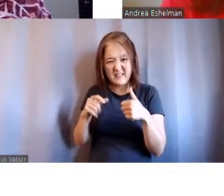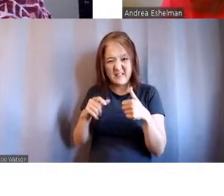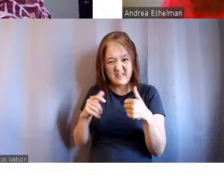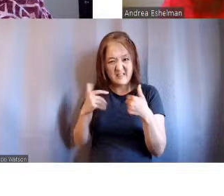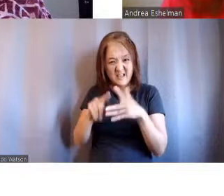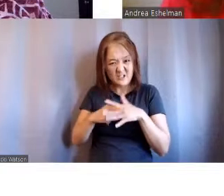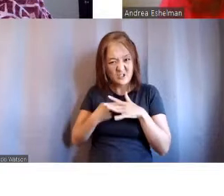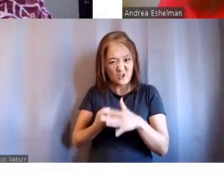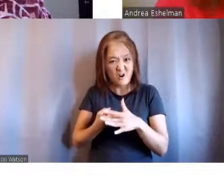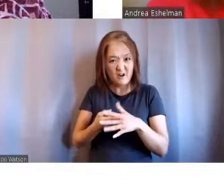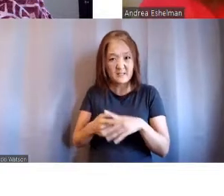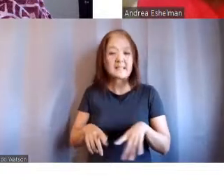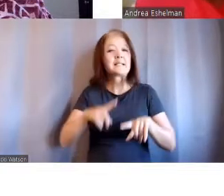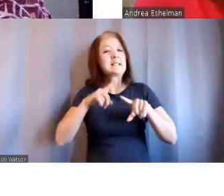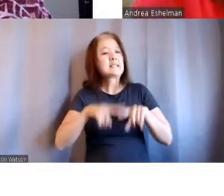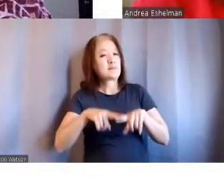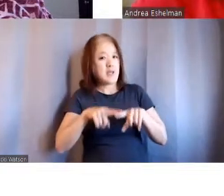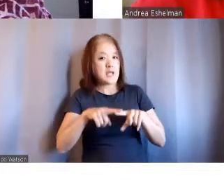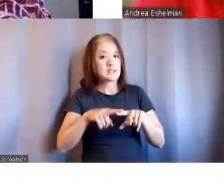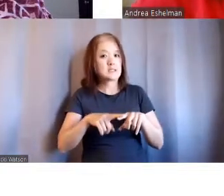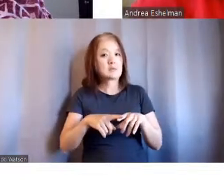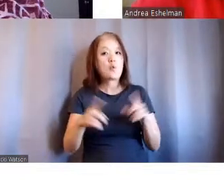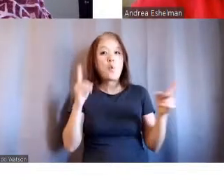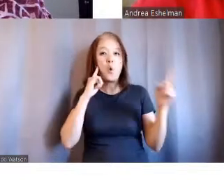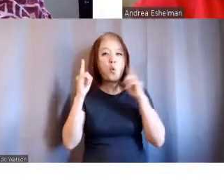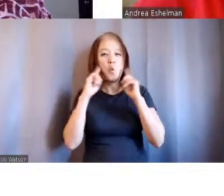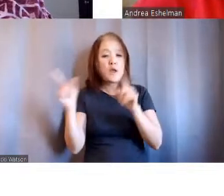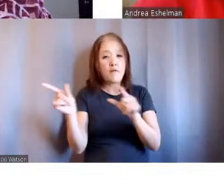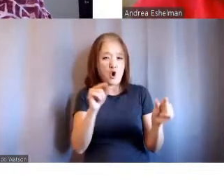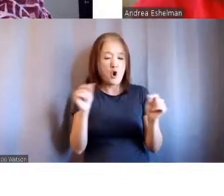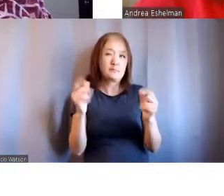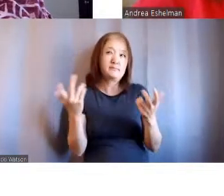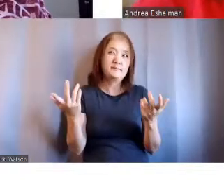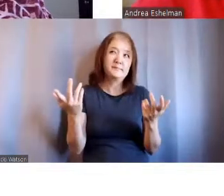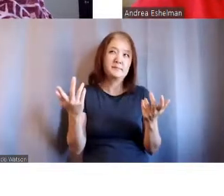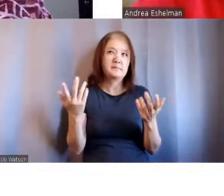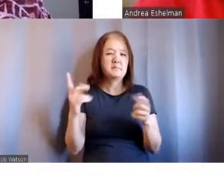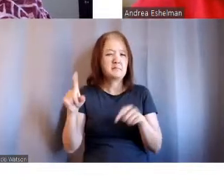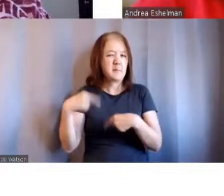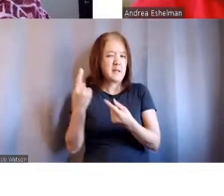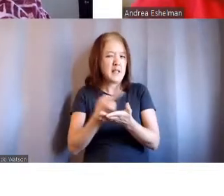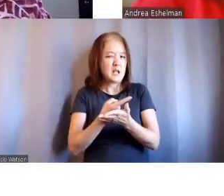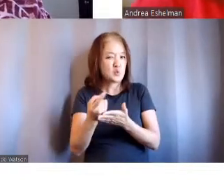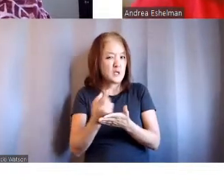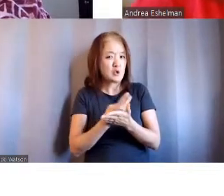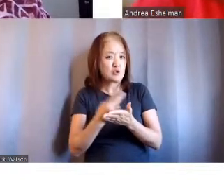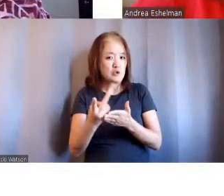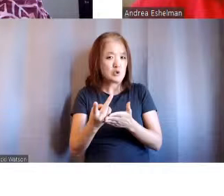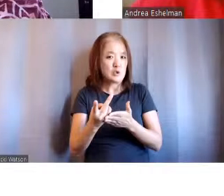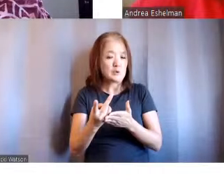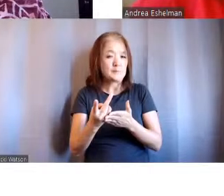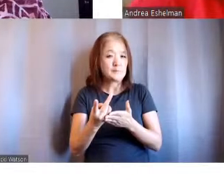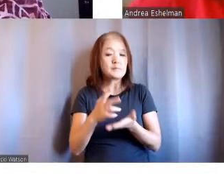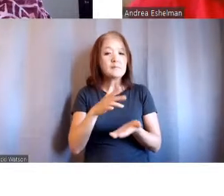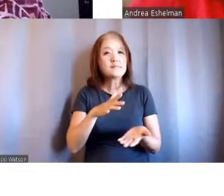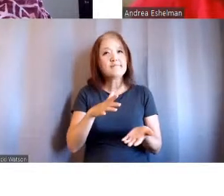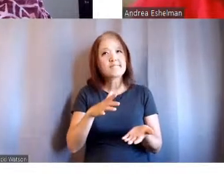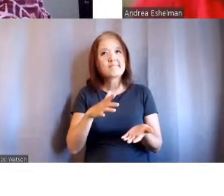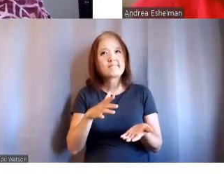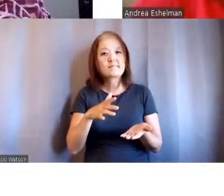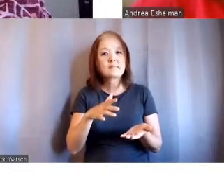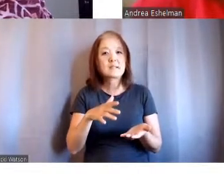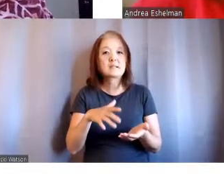it really depends on what they're doing. What we have heard in the last, I would say, week or two is that school complex